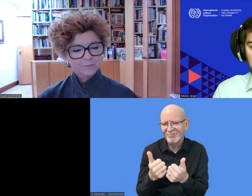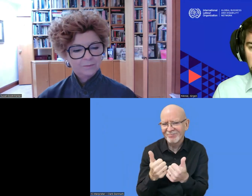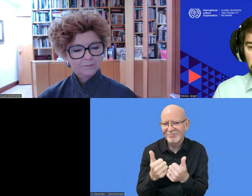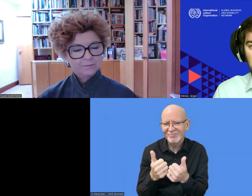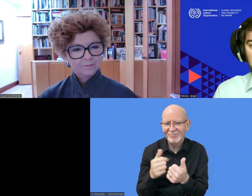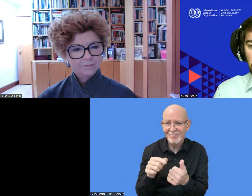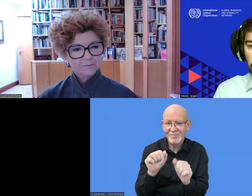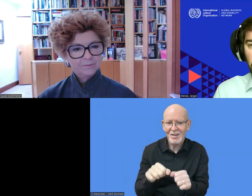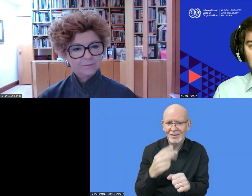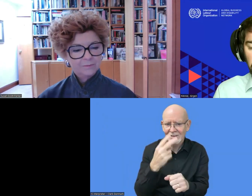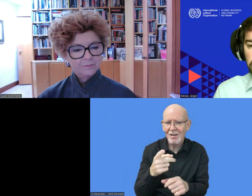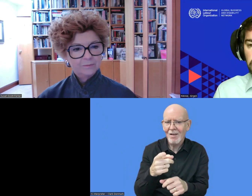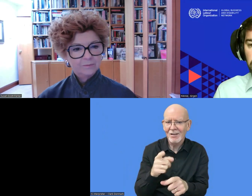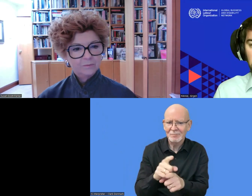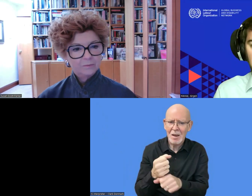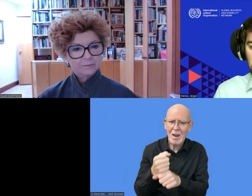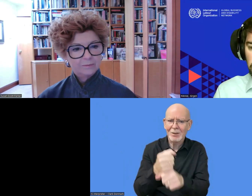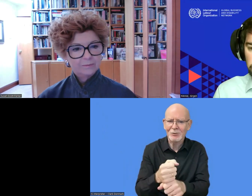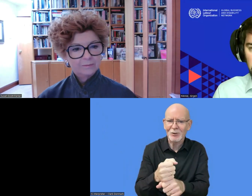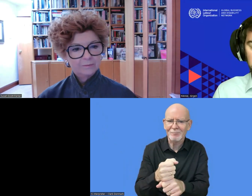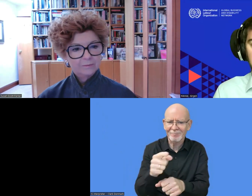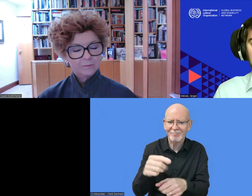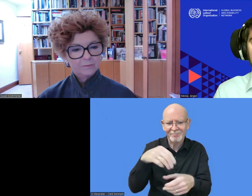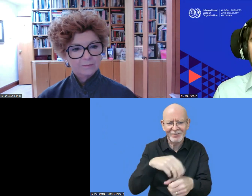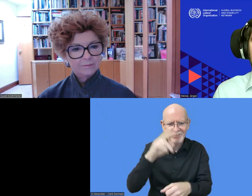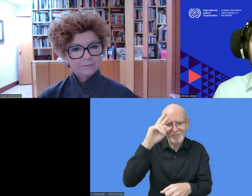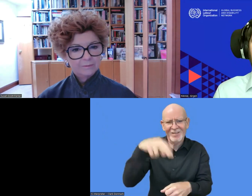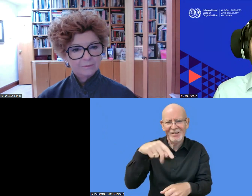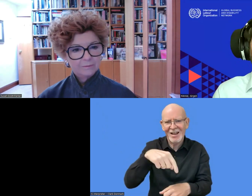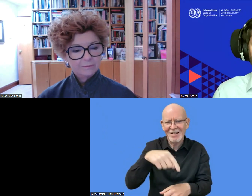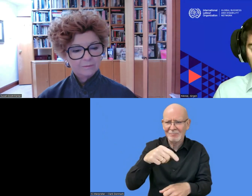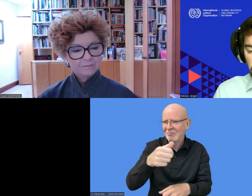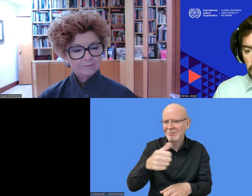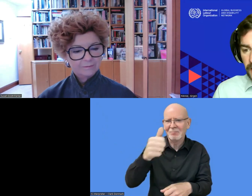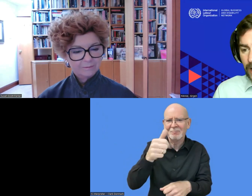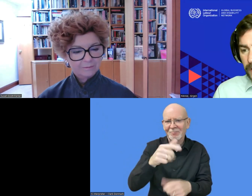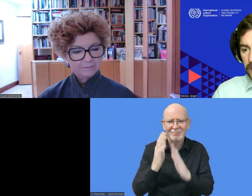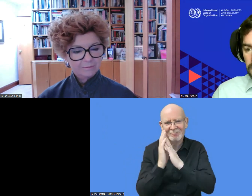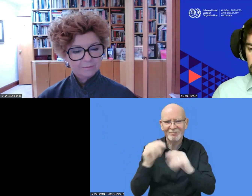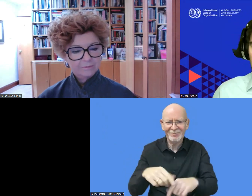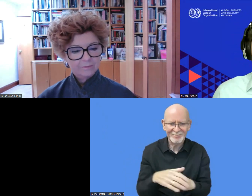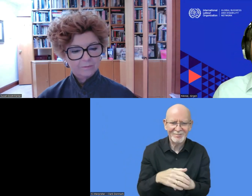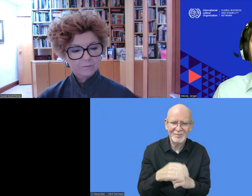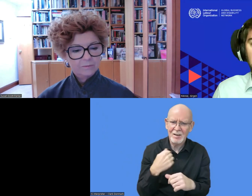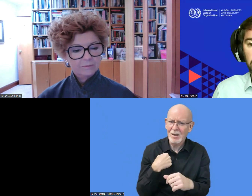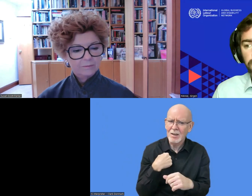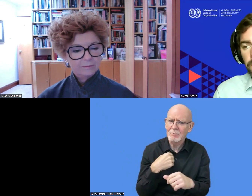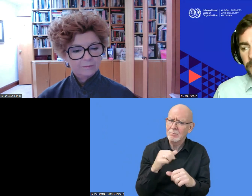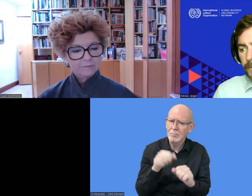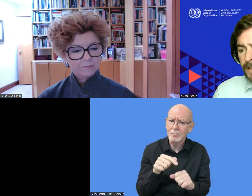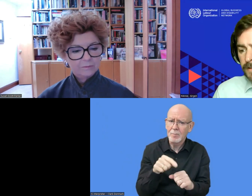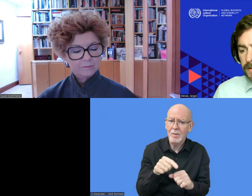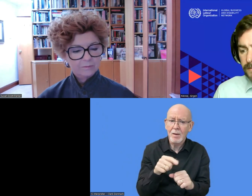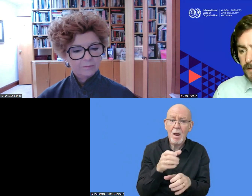great space to be, network, learn from each other, inspire each other. So thanks a lot. Now we hear directly from